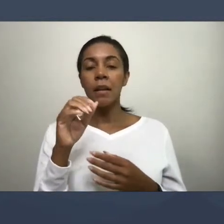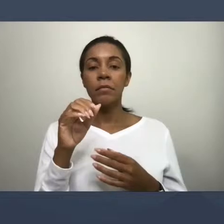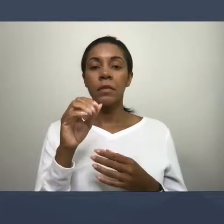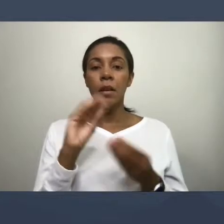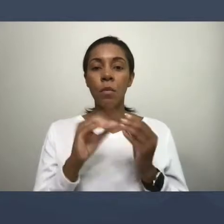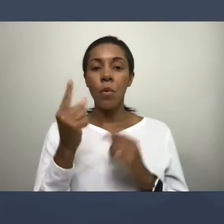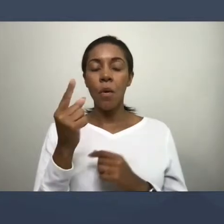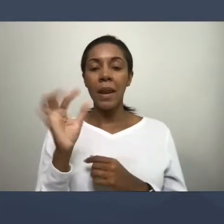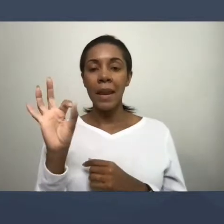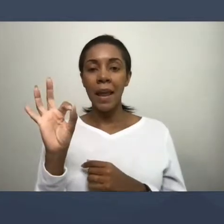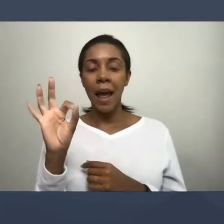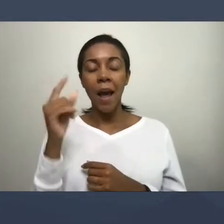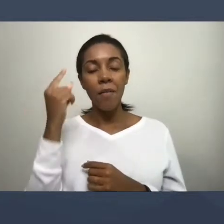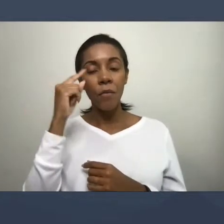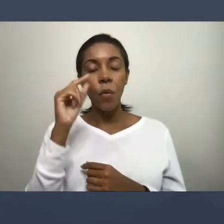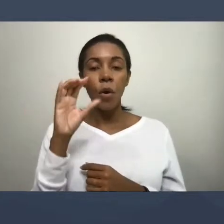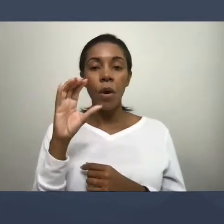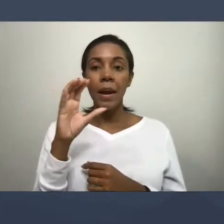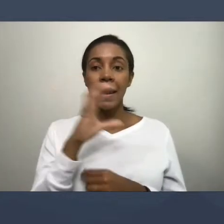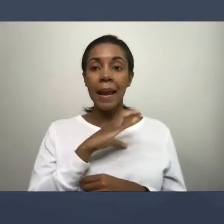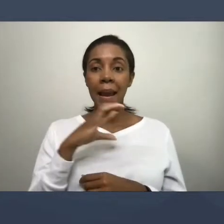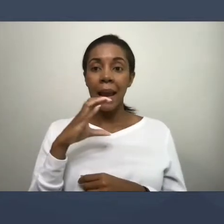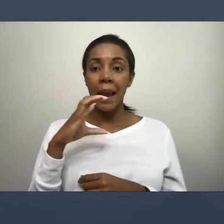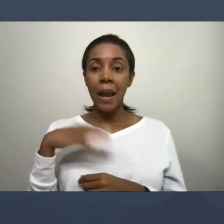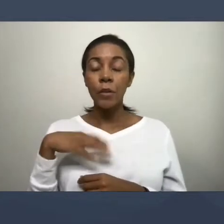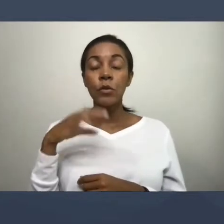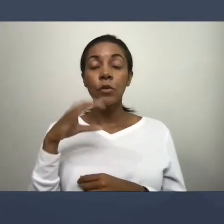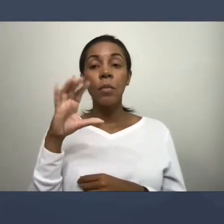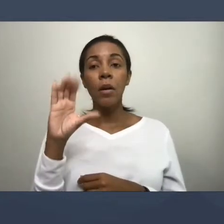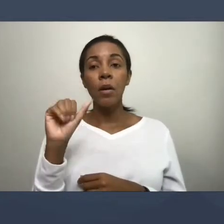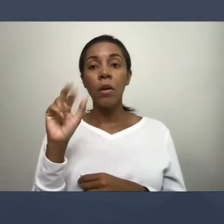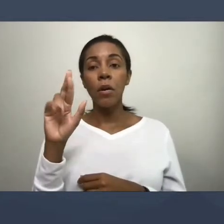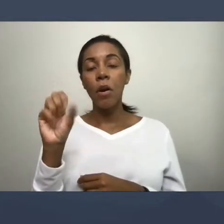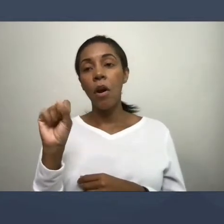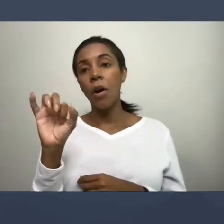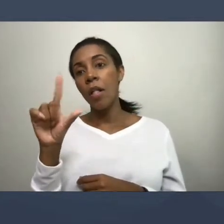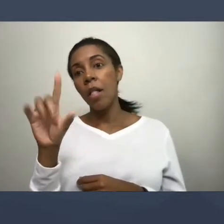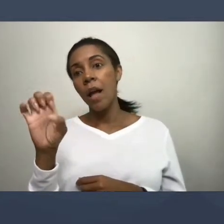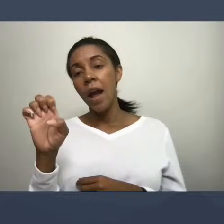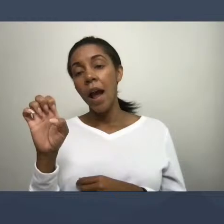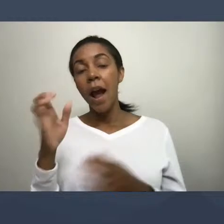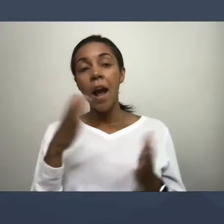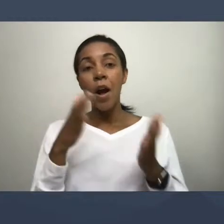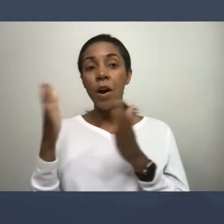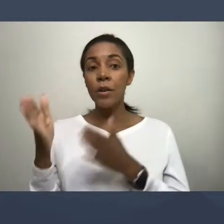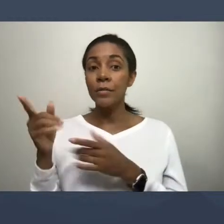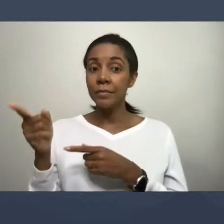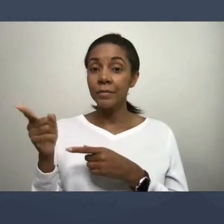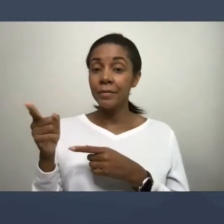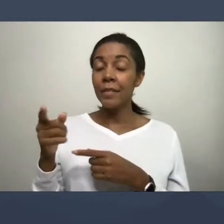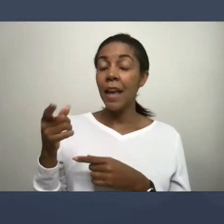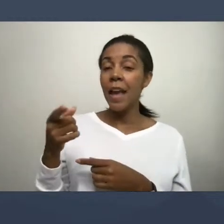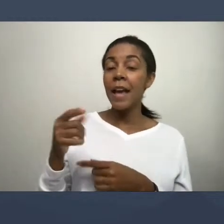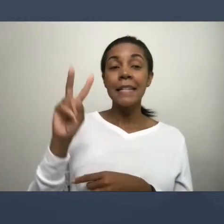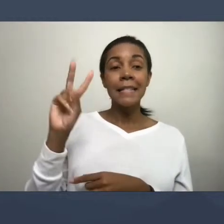by Councilman Carlisle. So, back to you, sir. Move it. Moved by Carlisle.